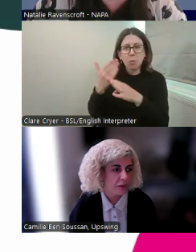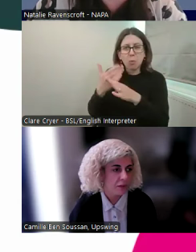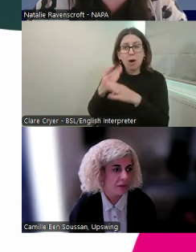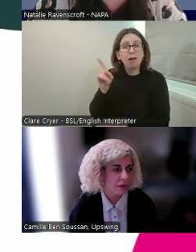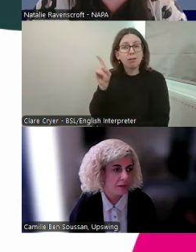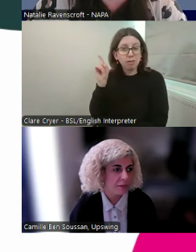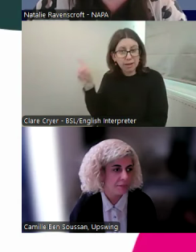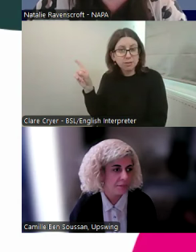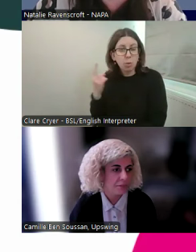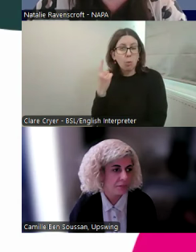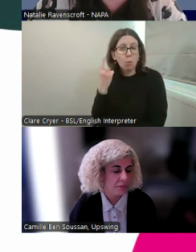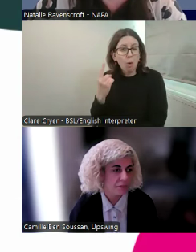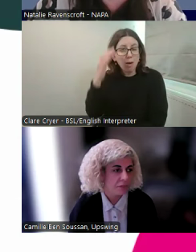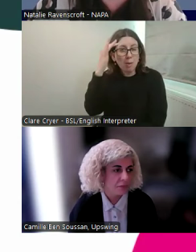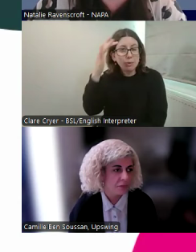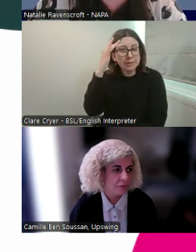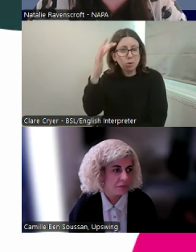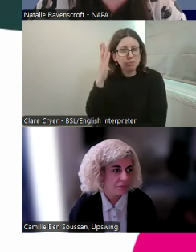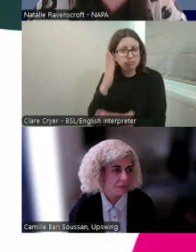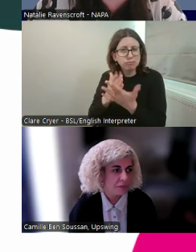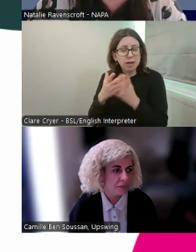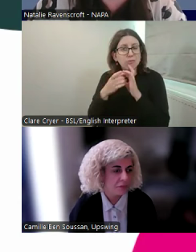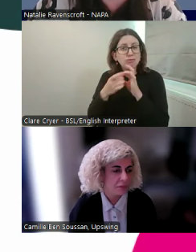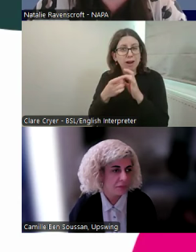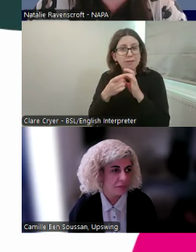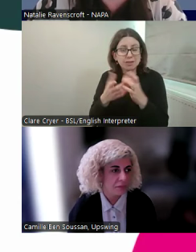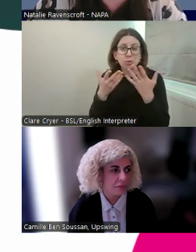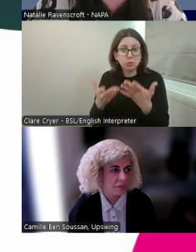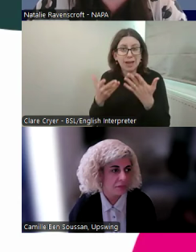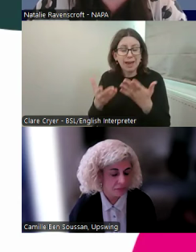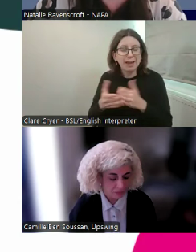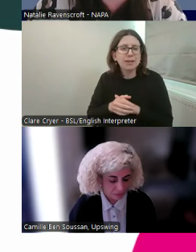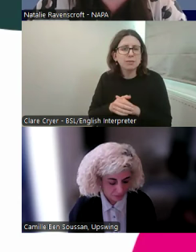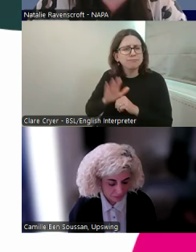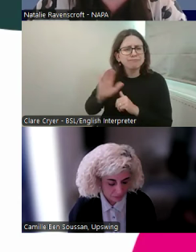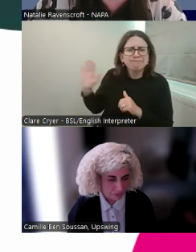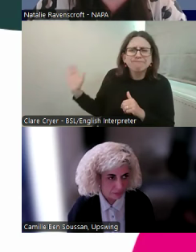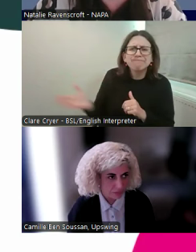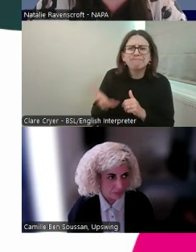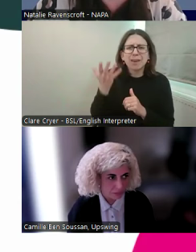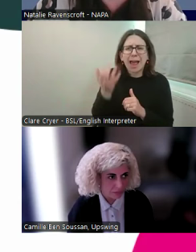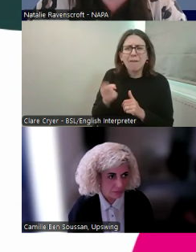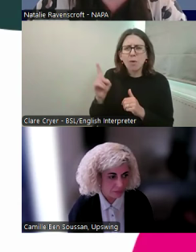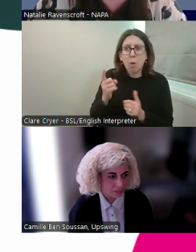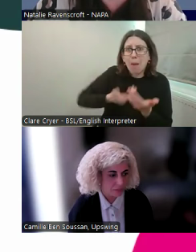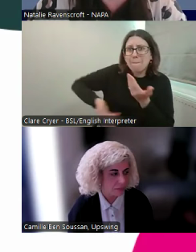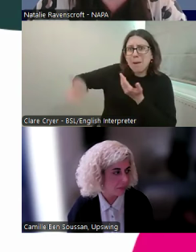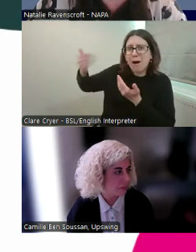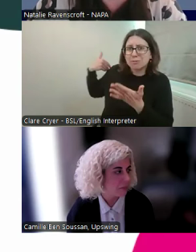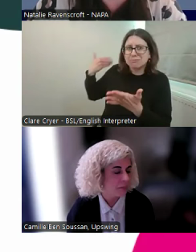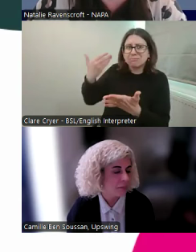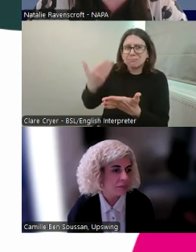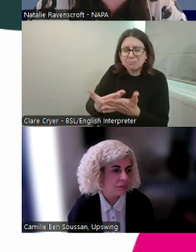really relevant for today's discussion. Everyone has a past, a present, a future, and